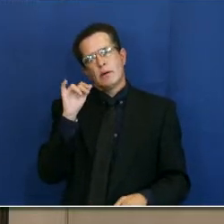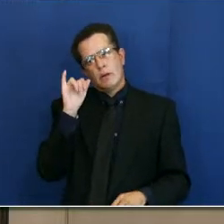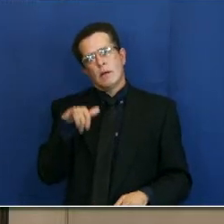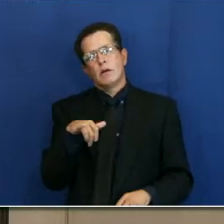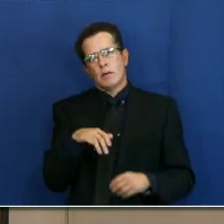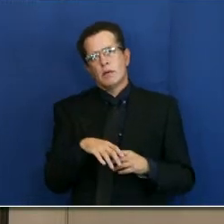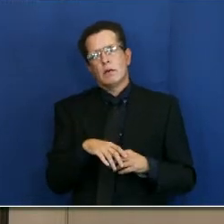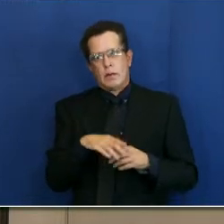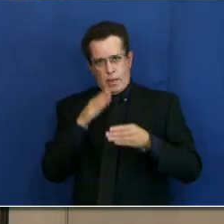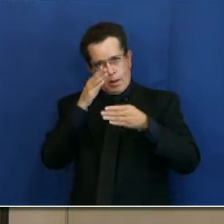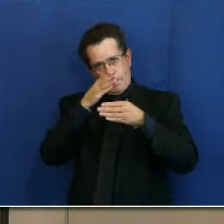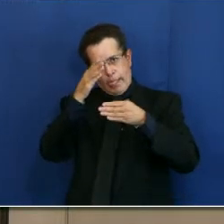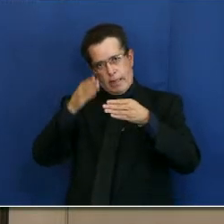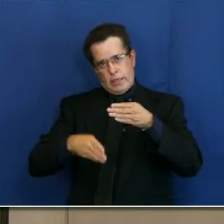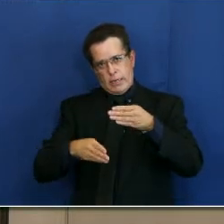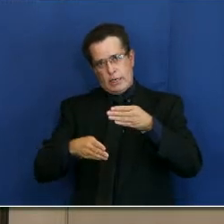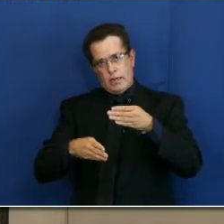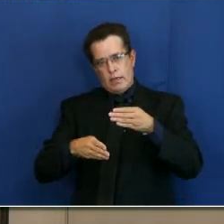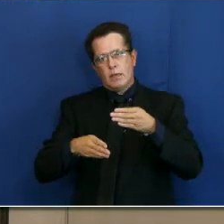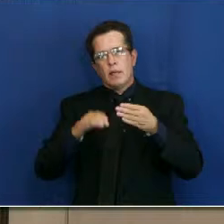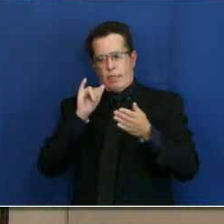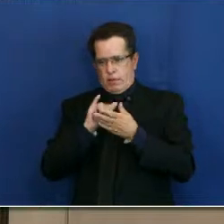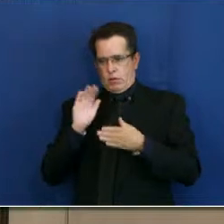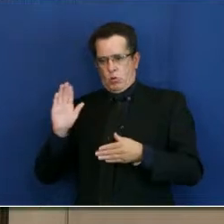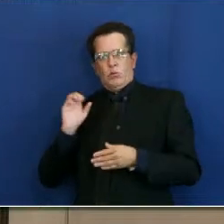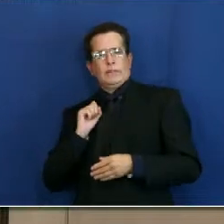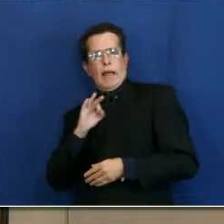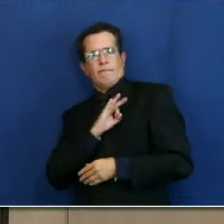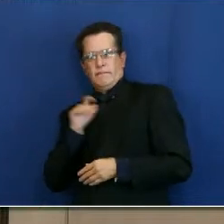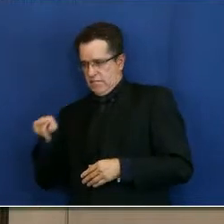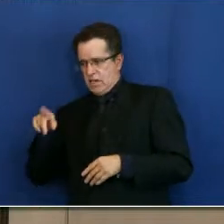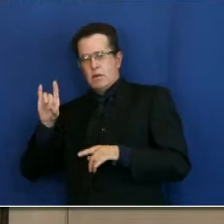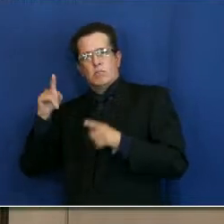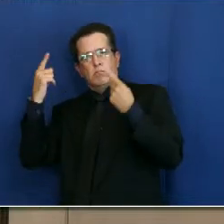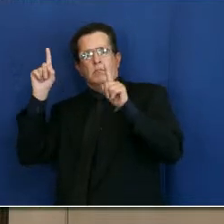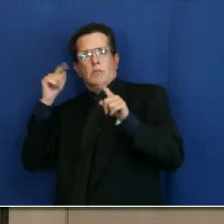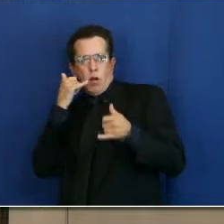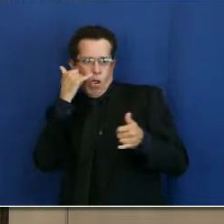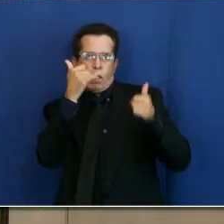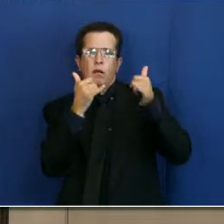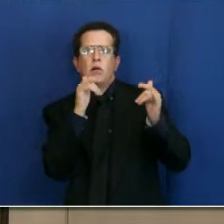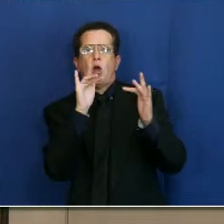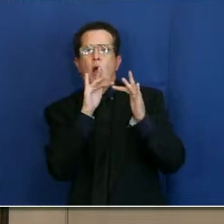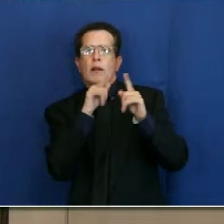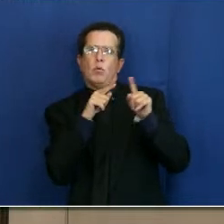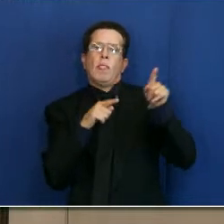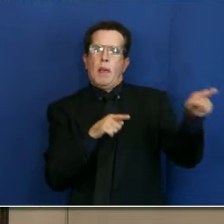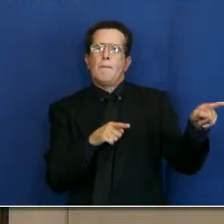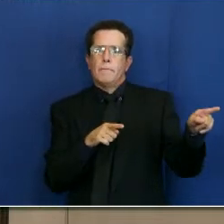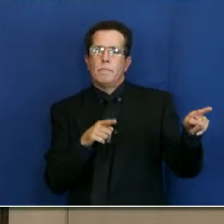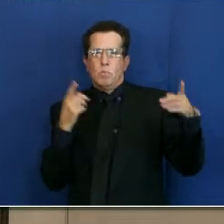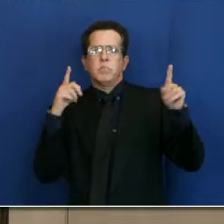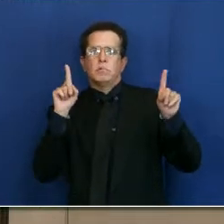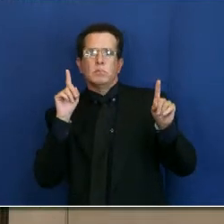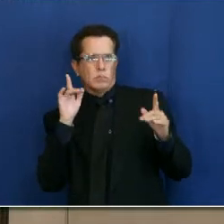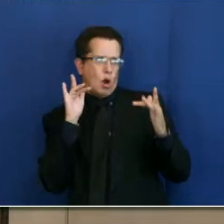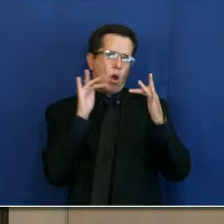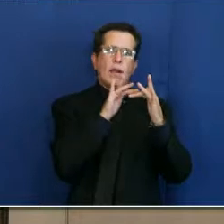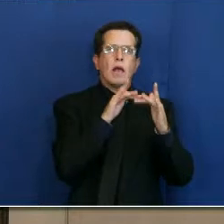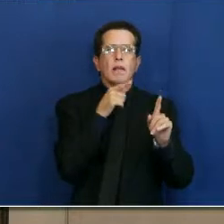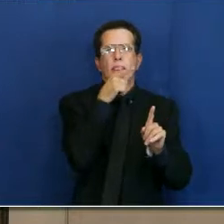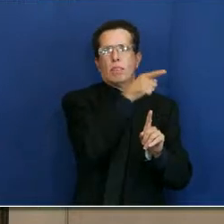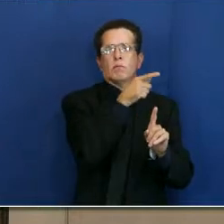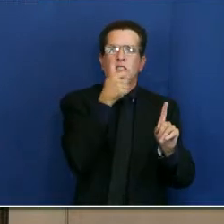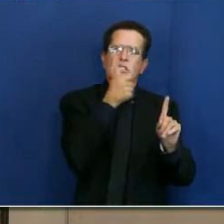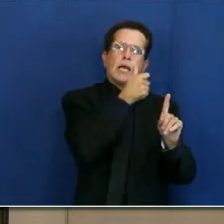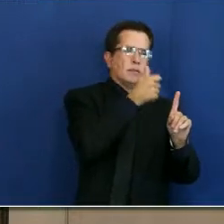Compliance. Completion of the staff's work in being able to reach individuals. We also, what is